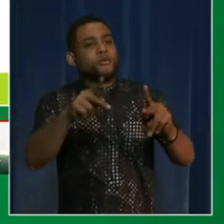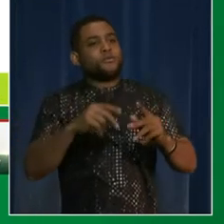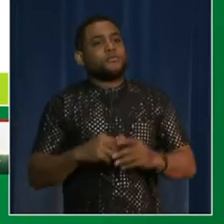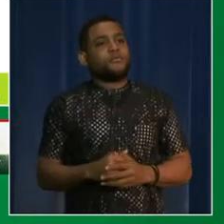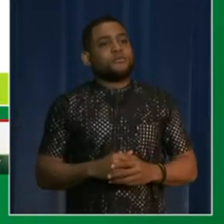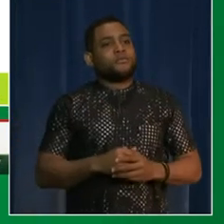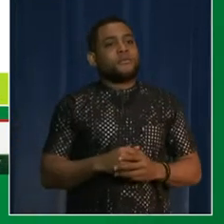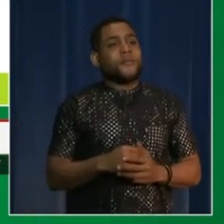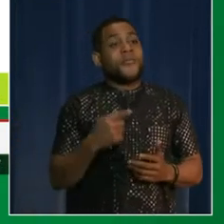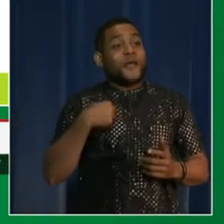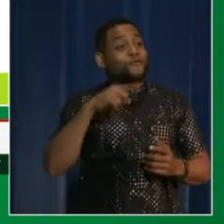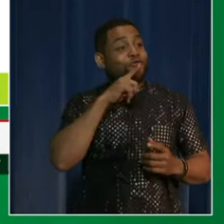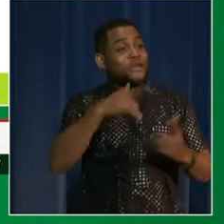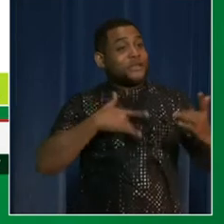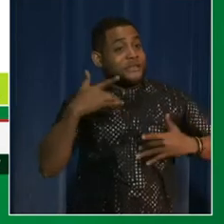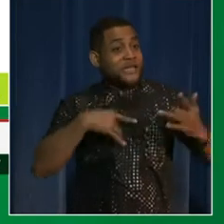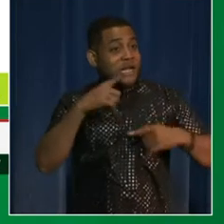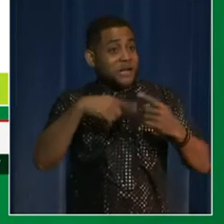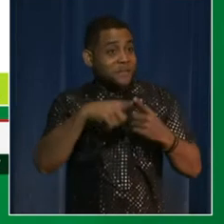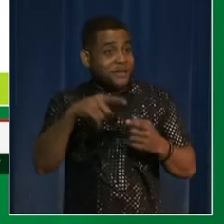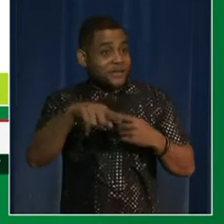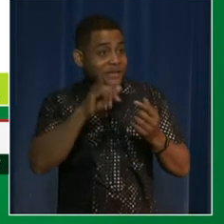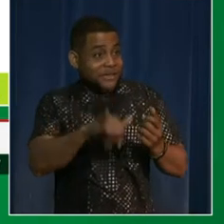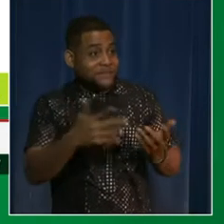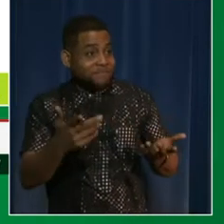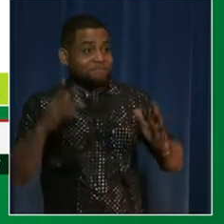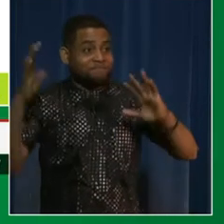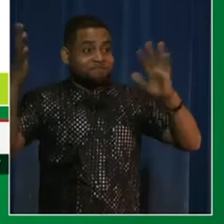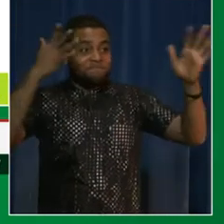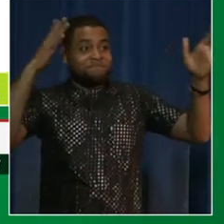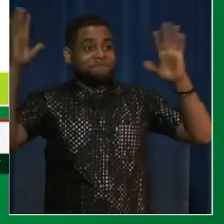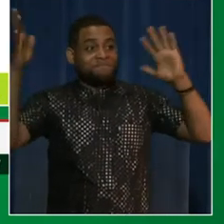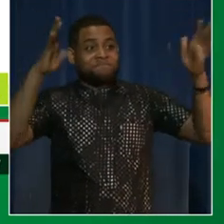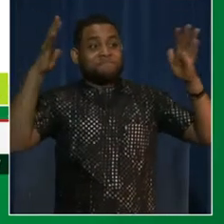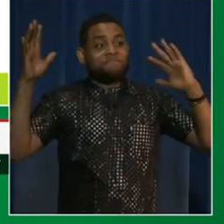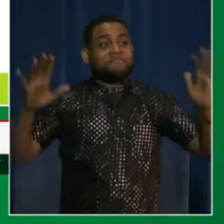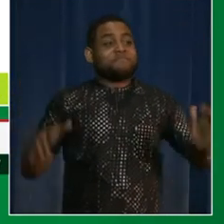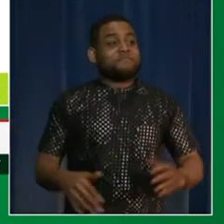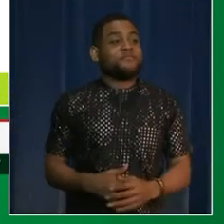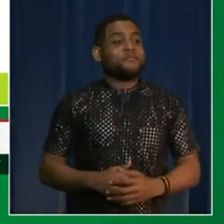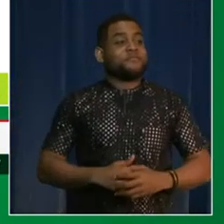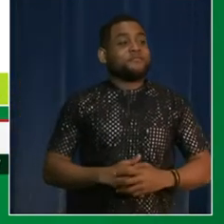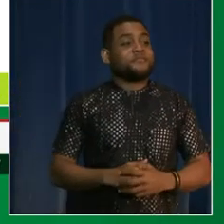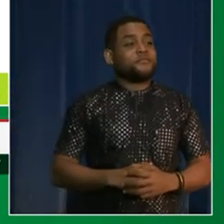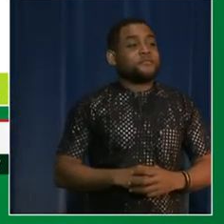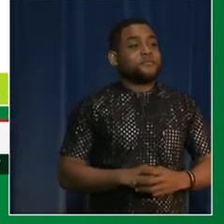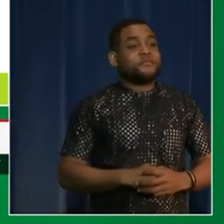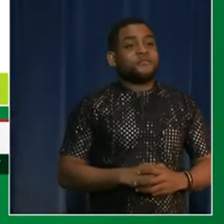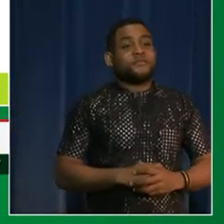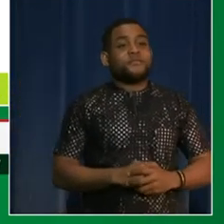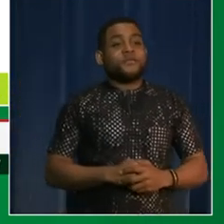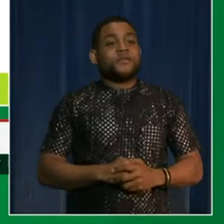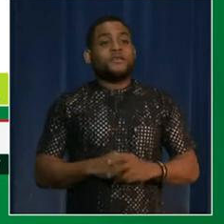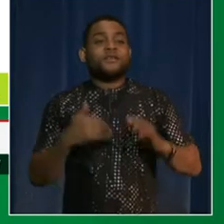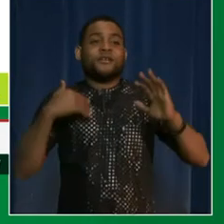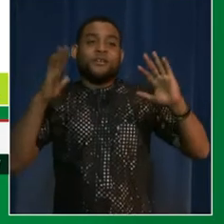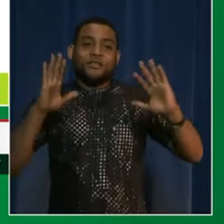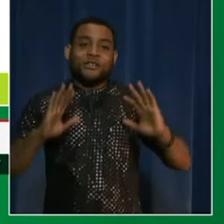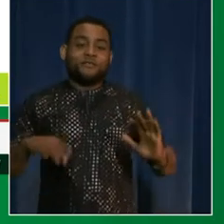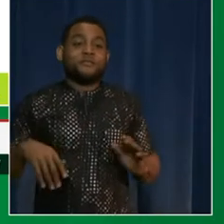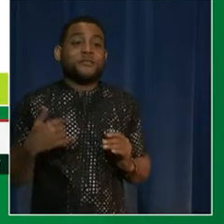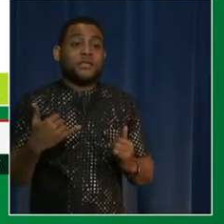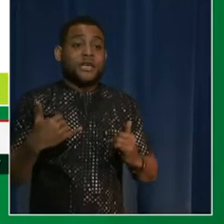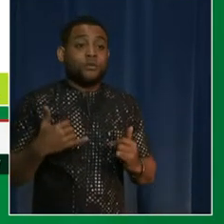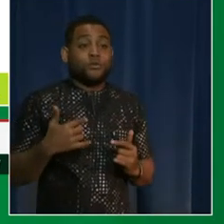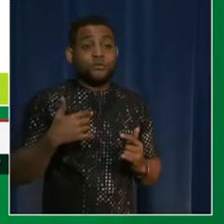excited about that? Yes? Oh, okay. Wonderful. Fantastic. I'm going to go on to the next one. This is one that's